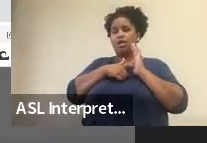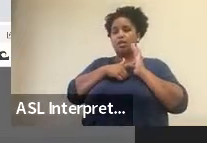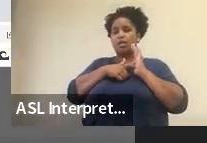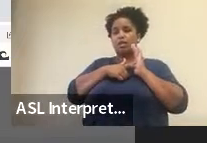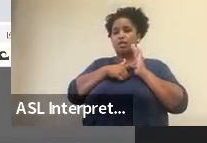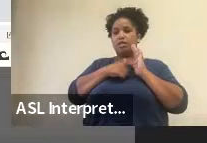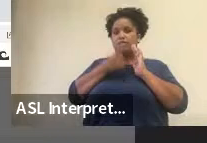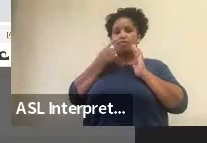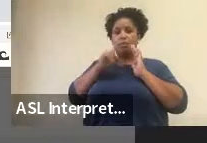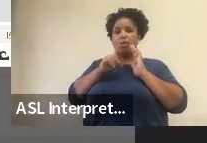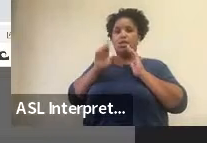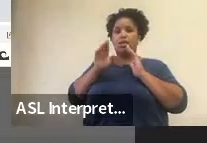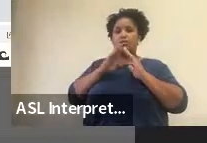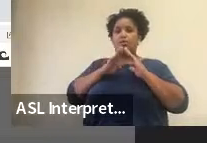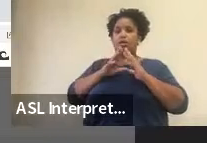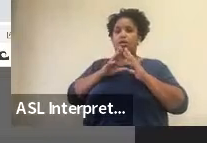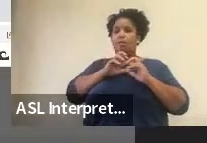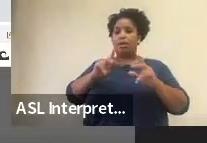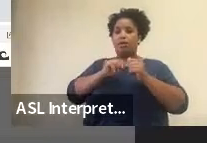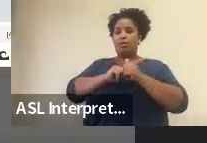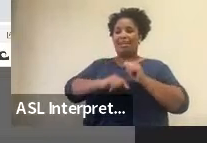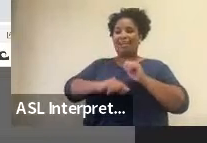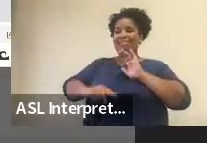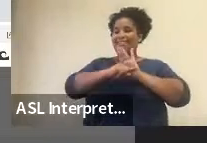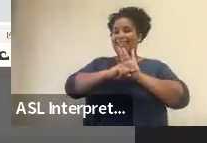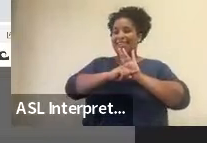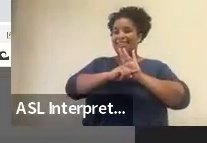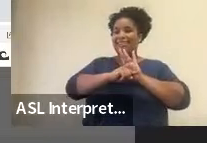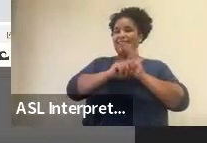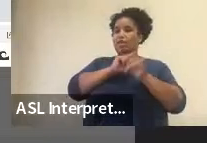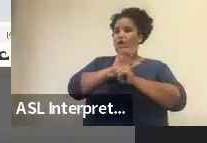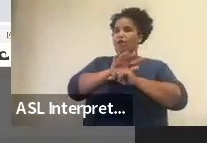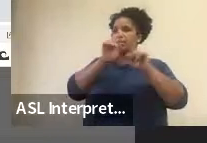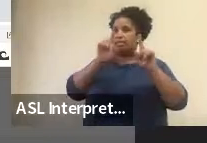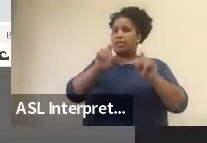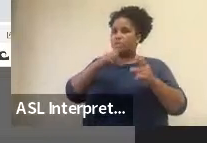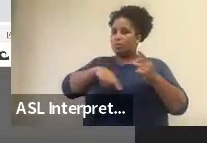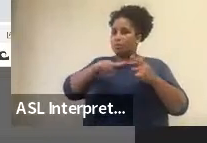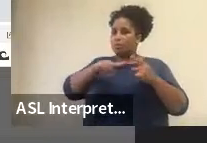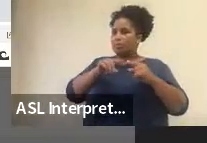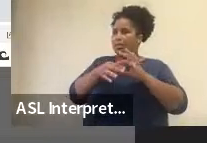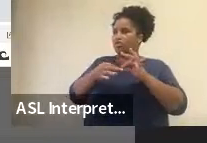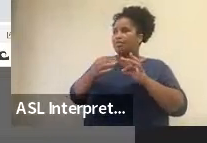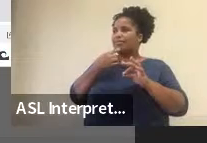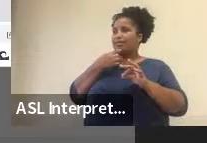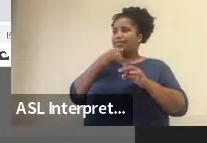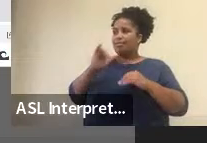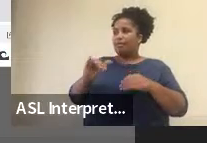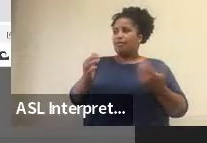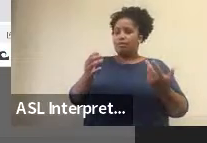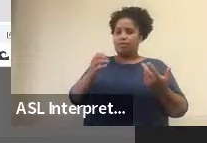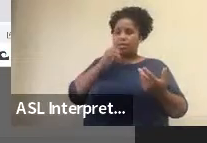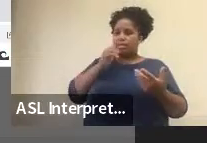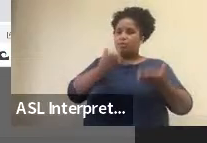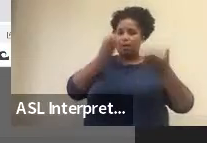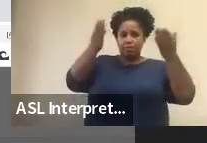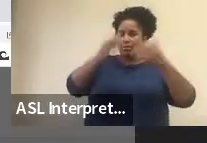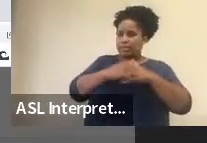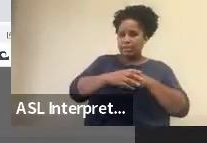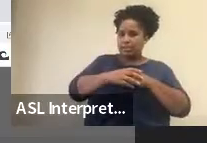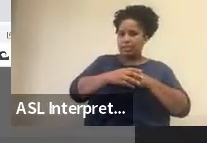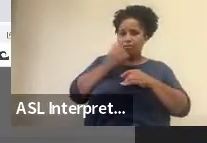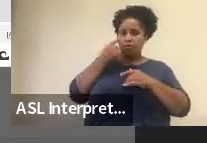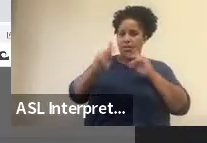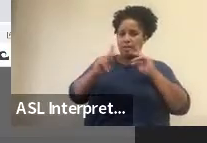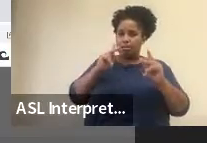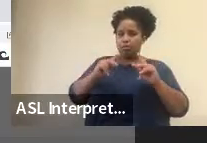people in the community to return with a negative COVID test, when messaging has also said that it's not recommended for people